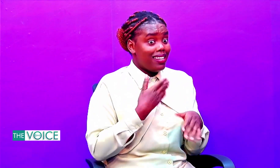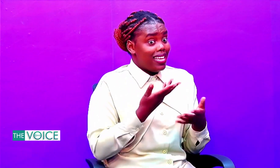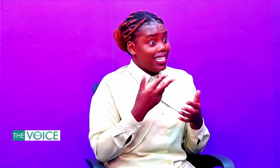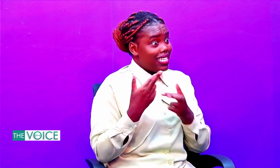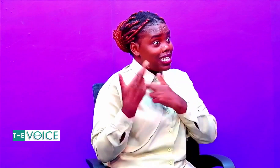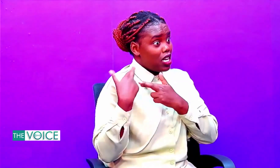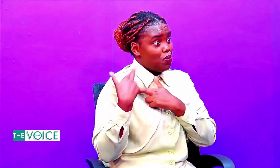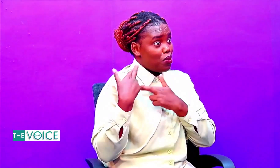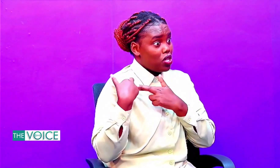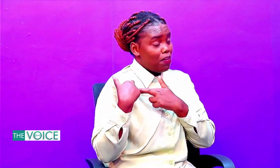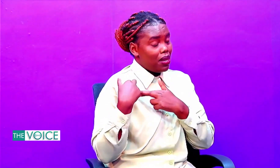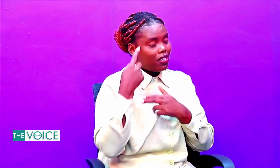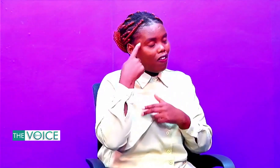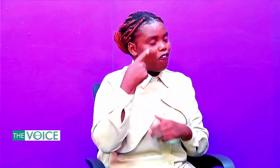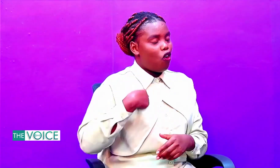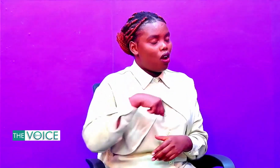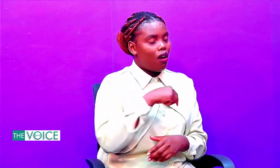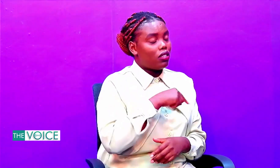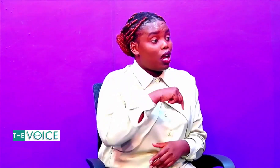a responsibility